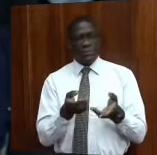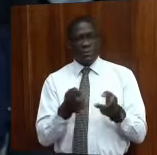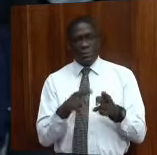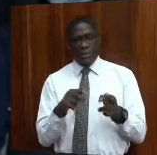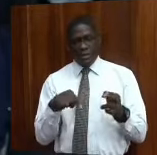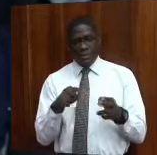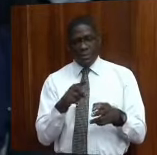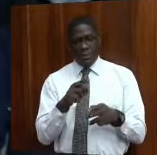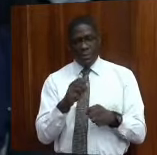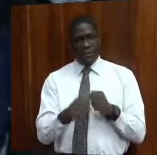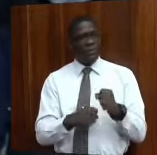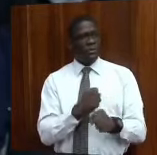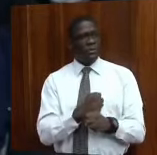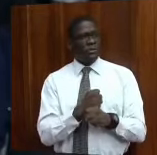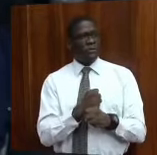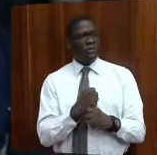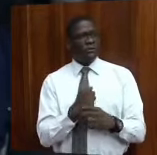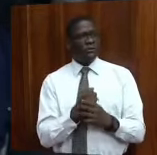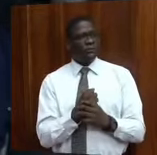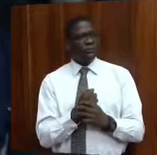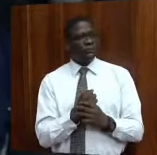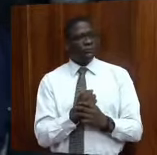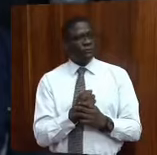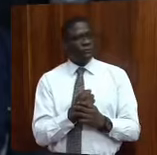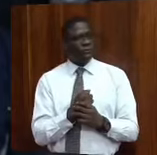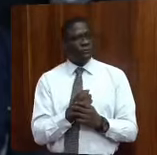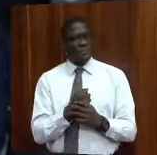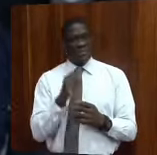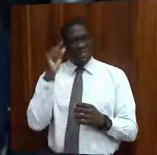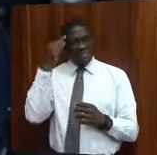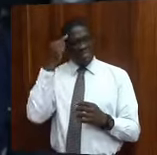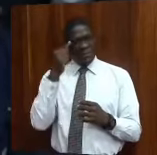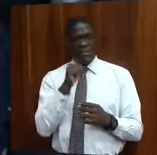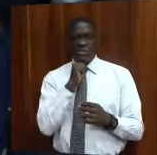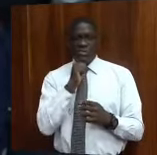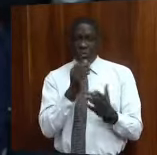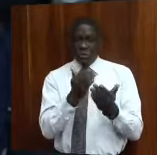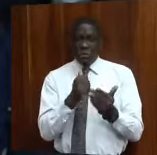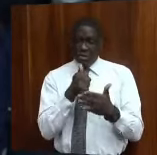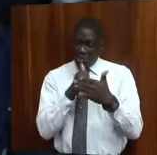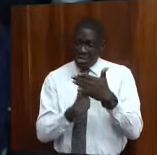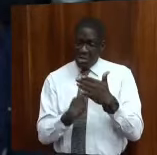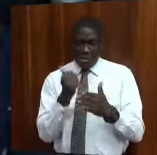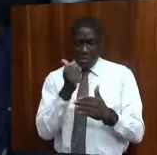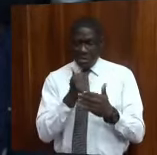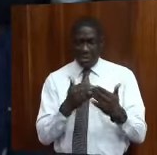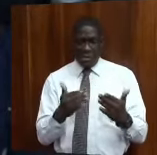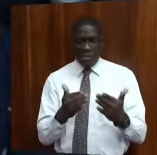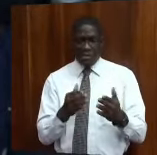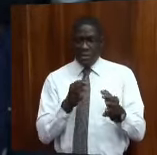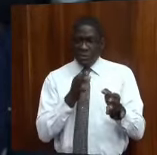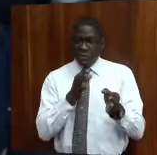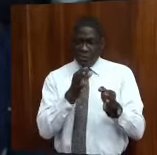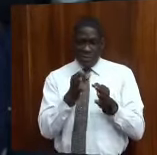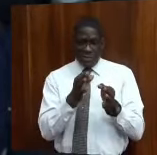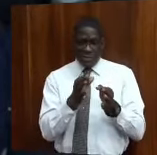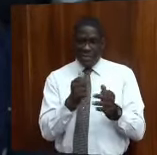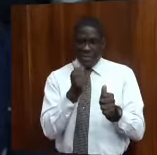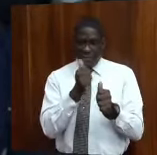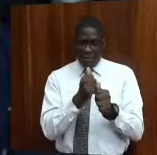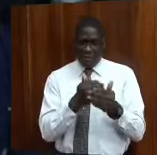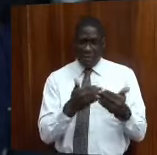transparent. Mr. Speaker, I'm ever mindful of the need to be able, in the interest of fiscal sustainability, to expand on